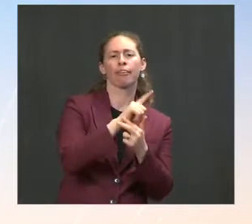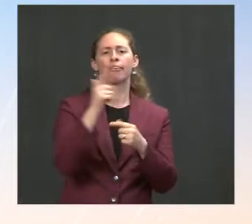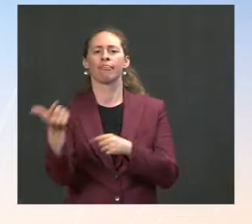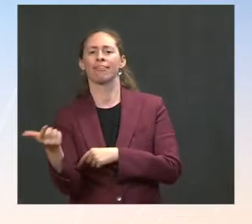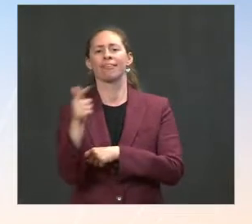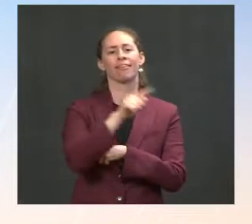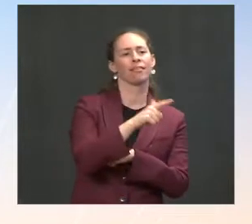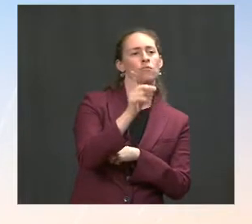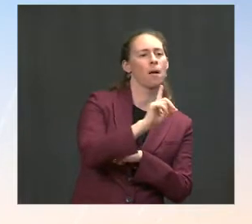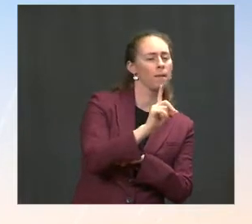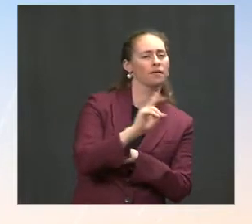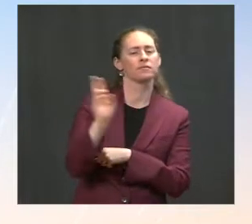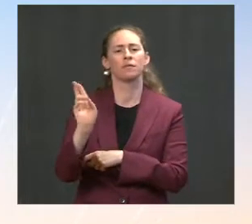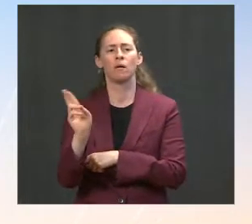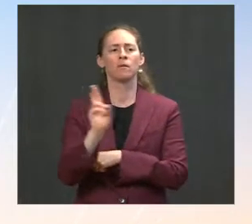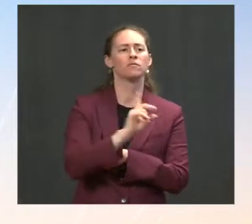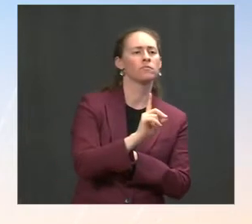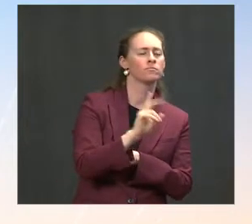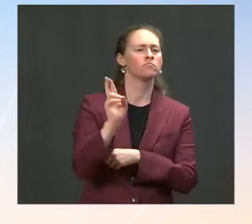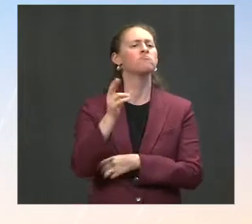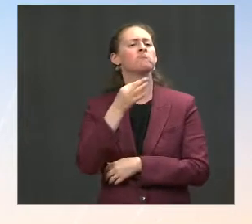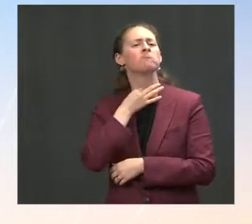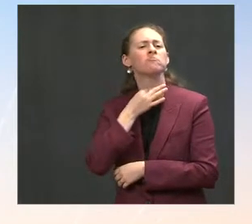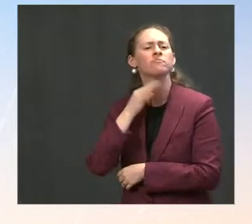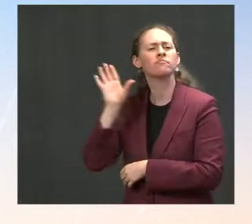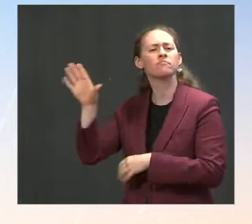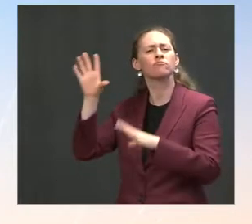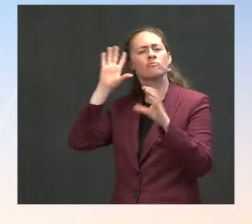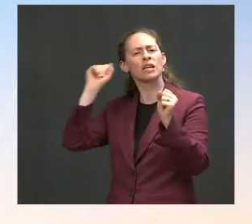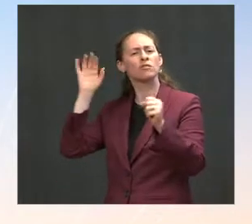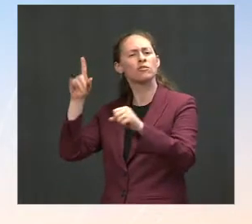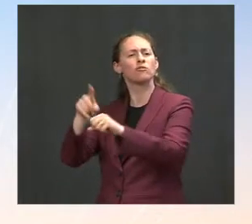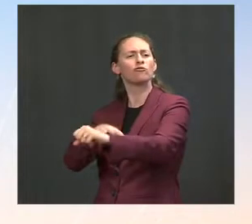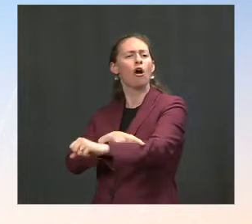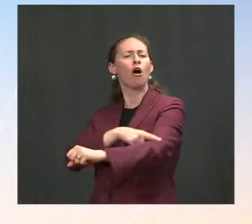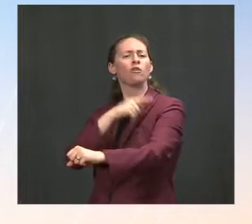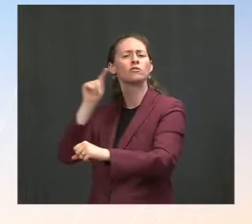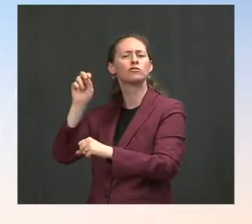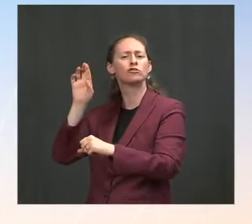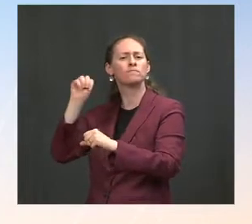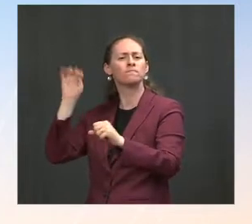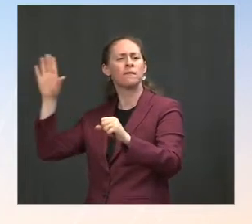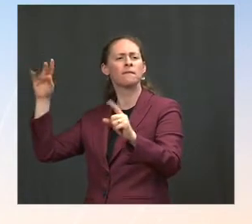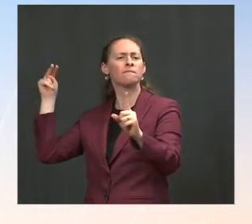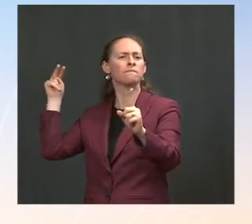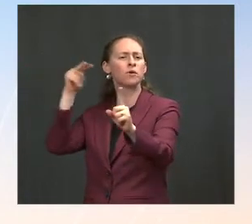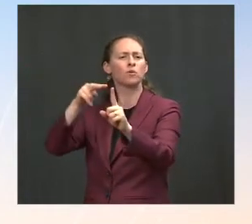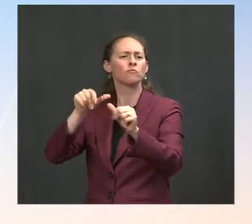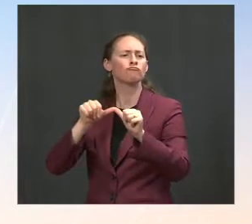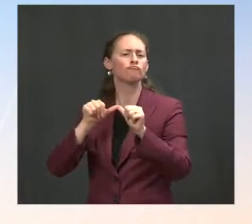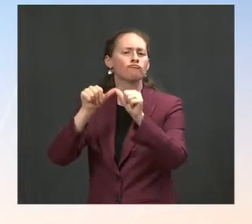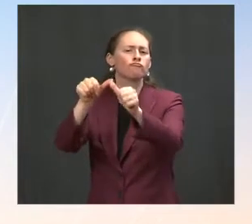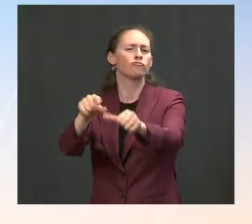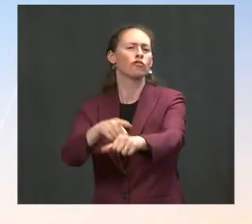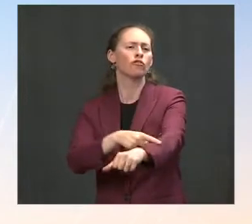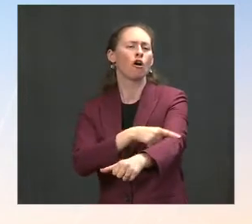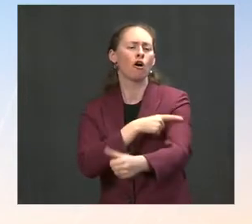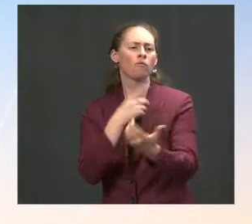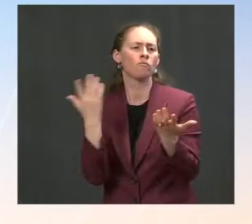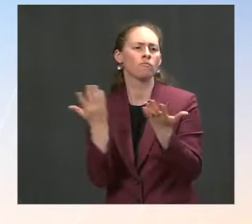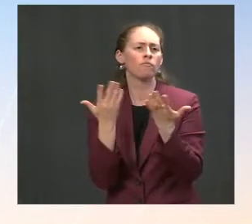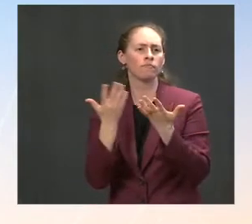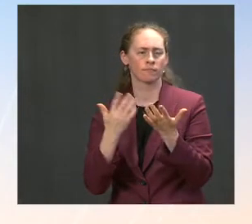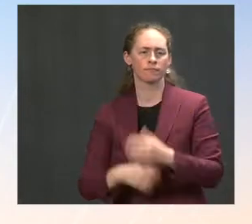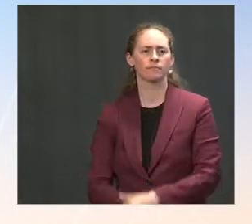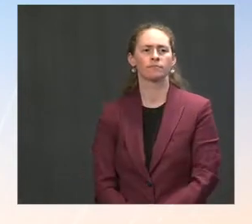long-term view of the country's balance sheets are, given that under current long-term CBO estimates, debt is never again expected